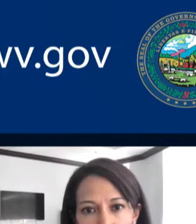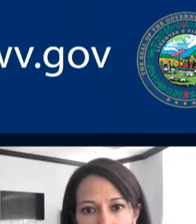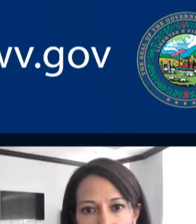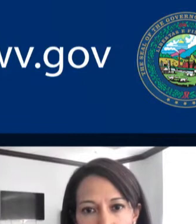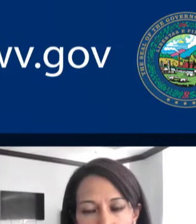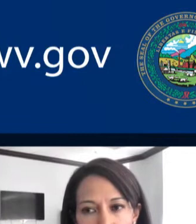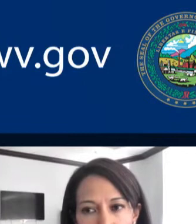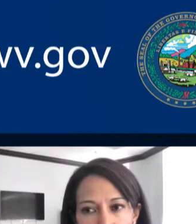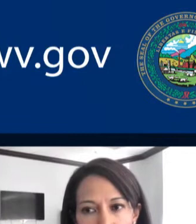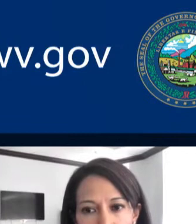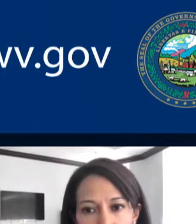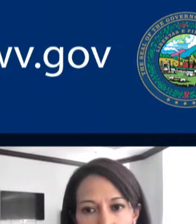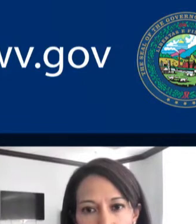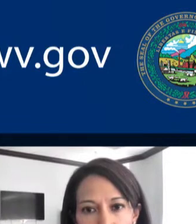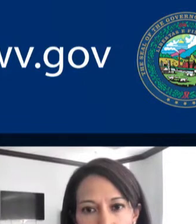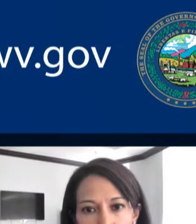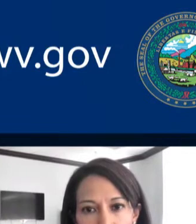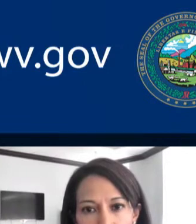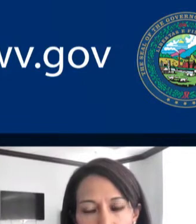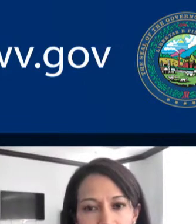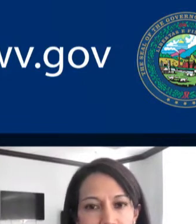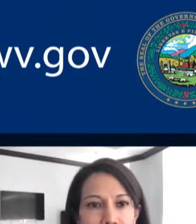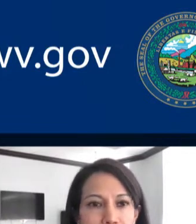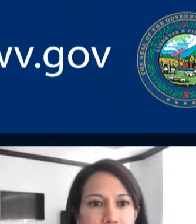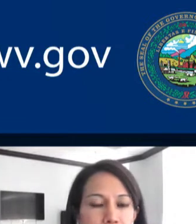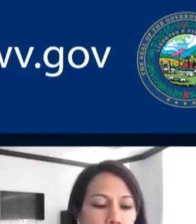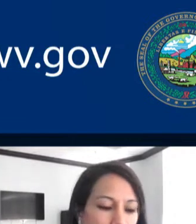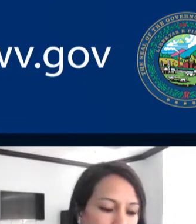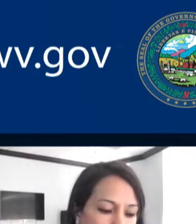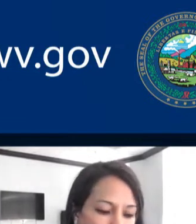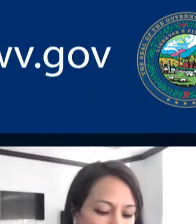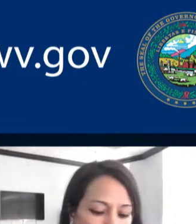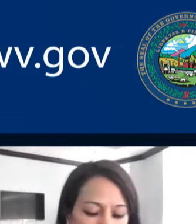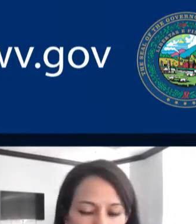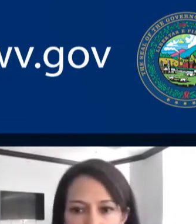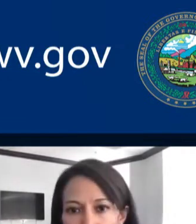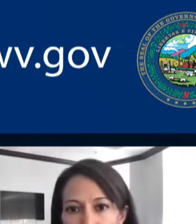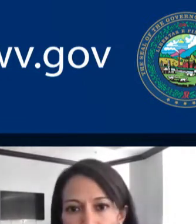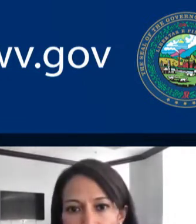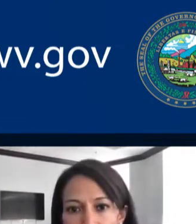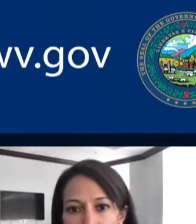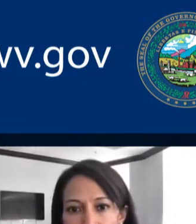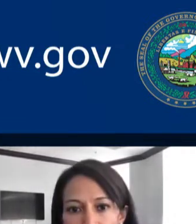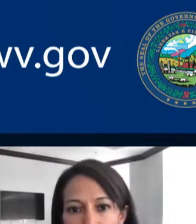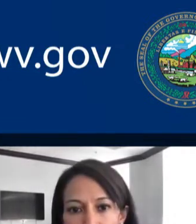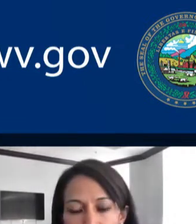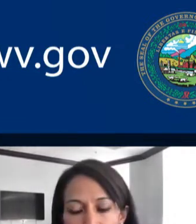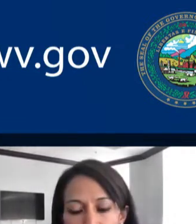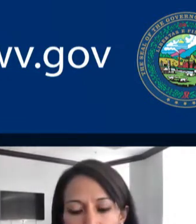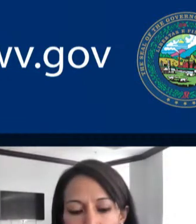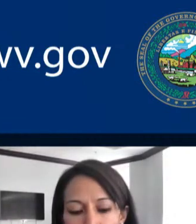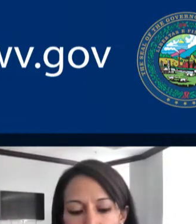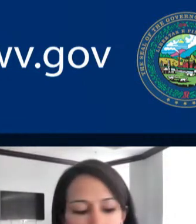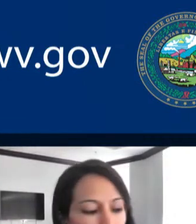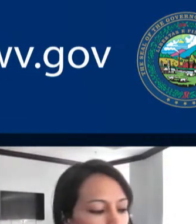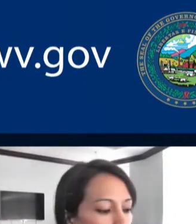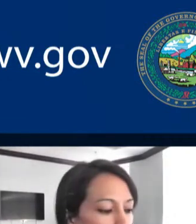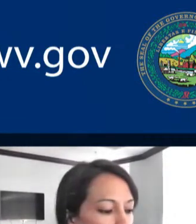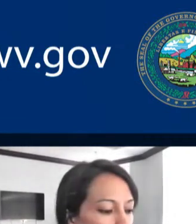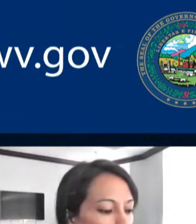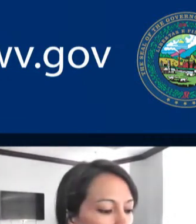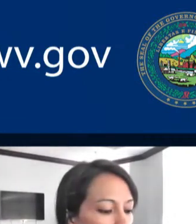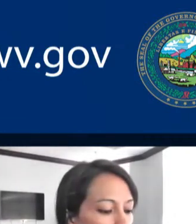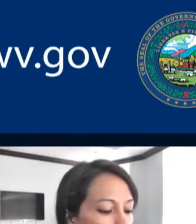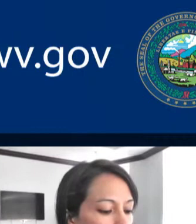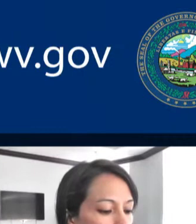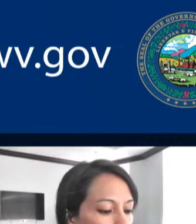vast majority of people who are vaccinated don't get this thing. It's 60-some%, I still think, or 63%. So without that other nugget